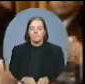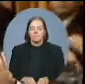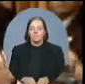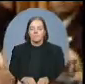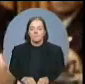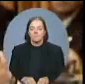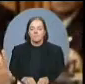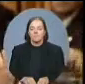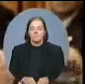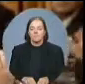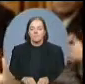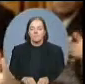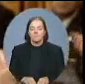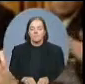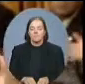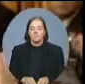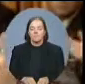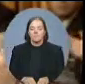Mr.